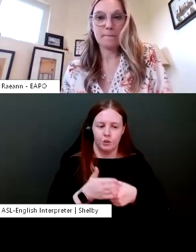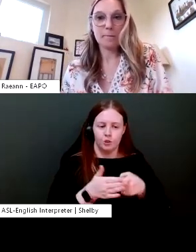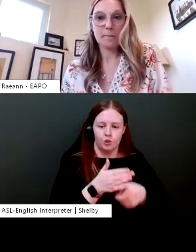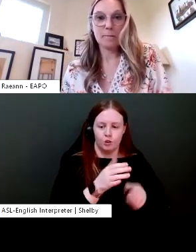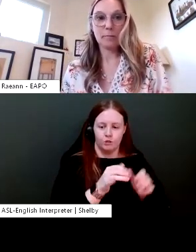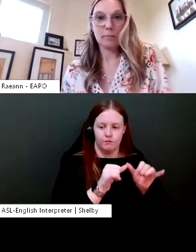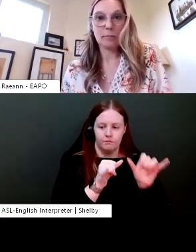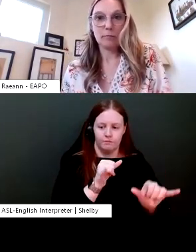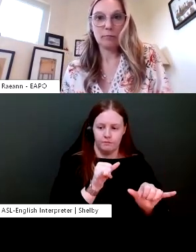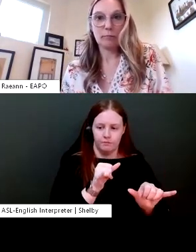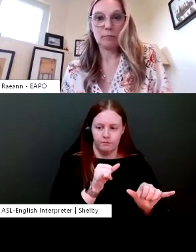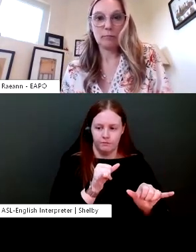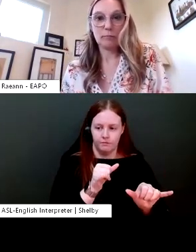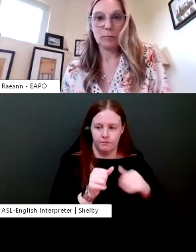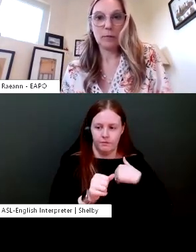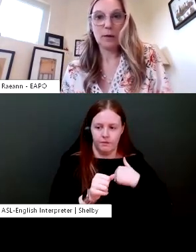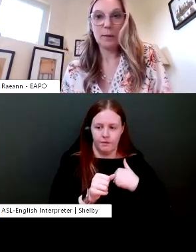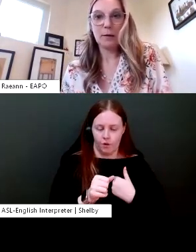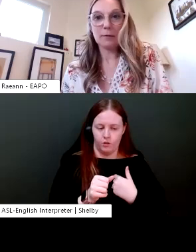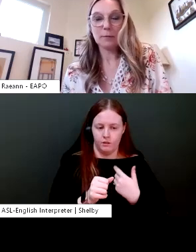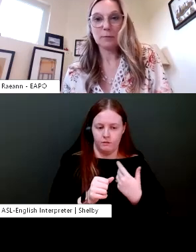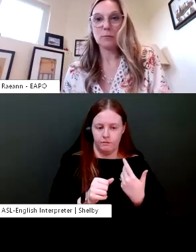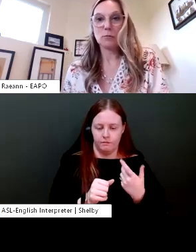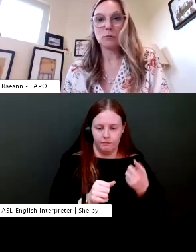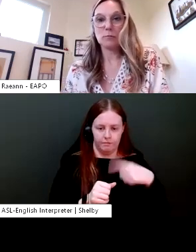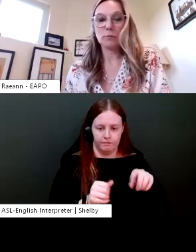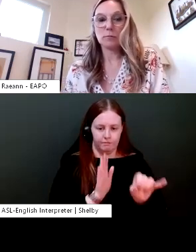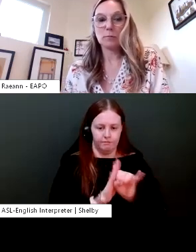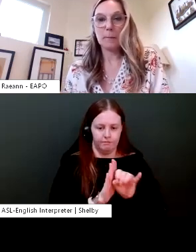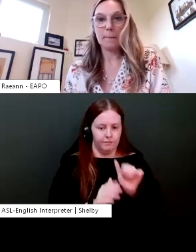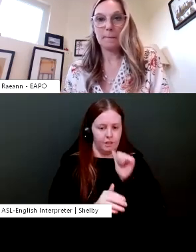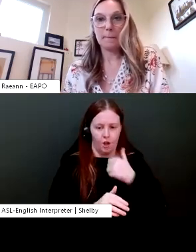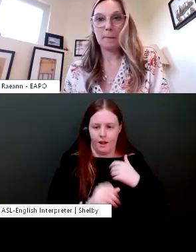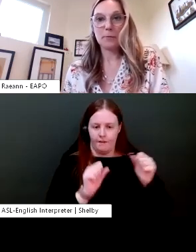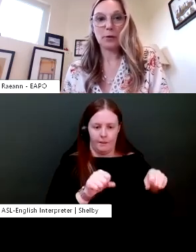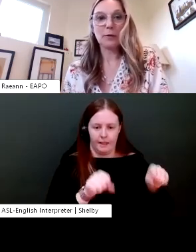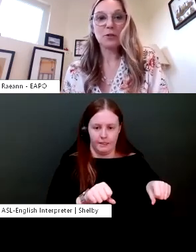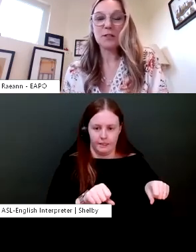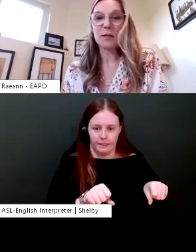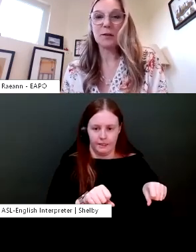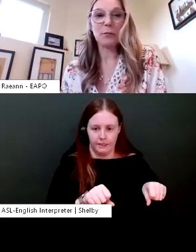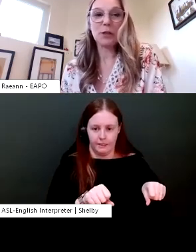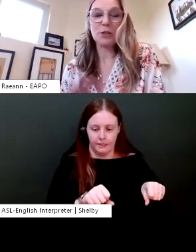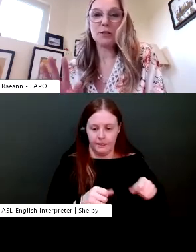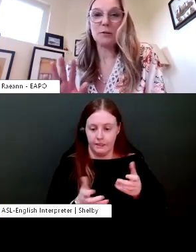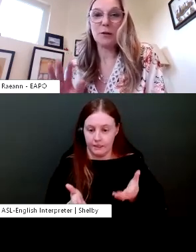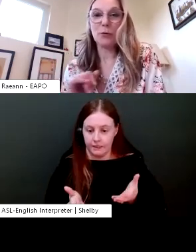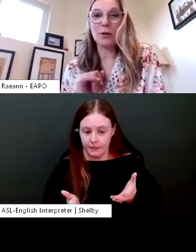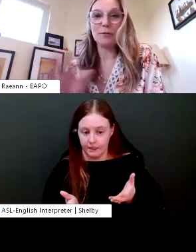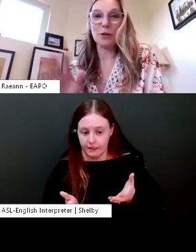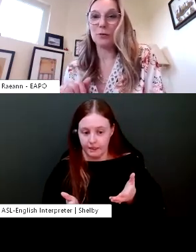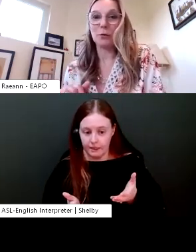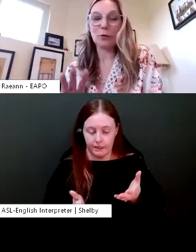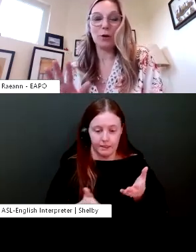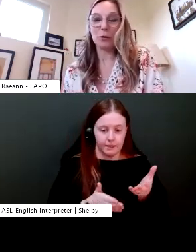were deemed not to have capacity from the Crown, or at least sorry. Sorry, I was just going to say, if we can just